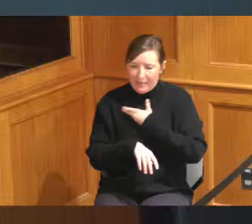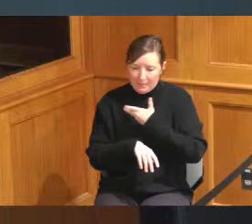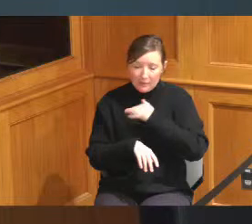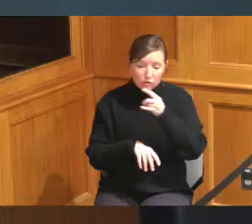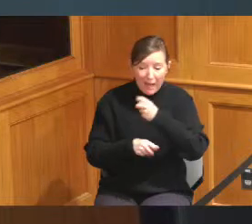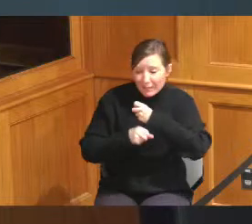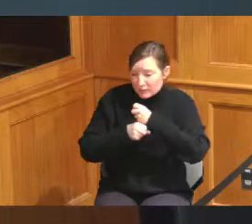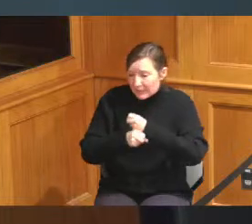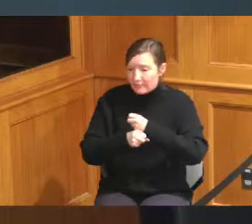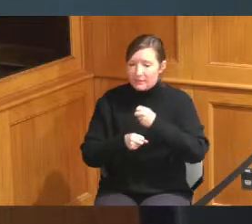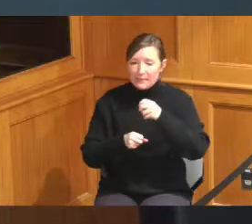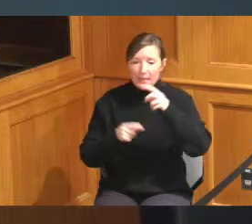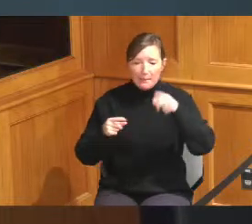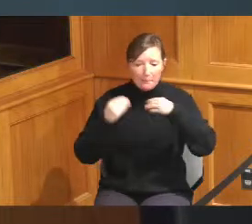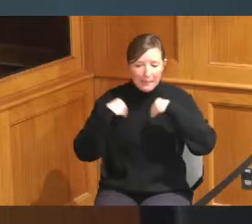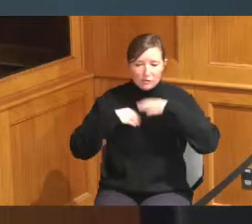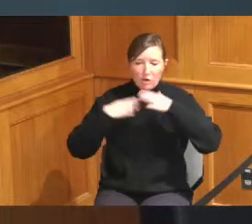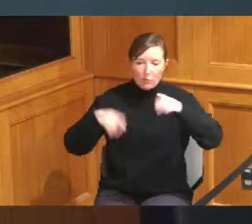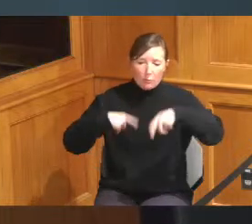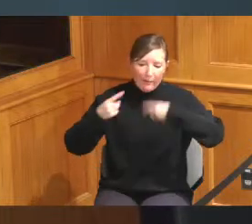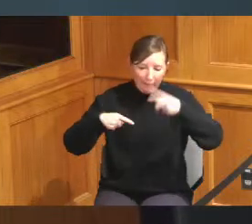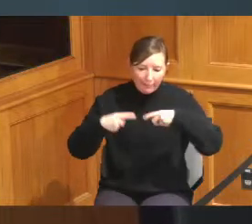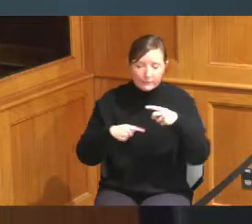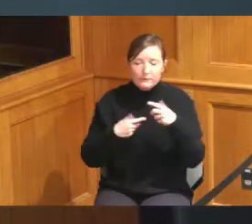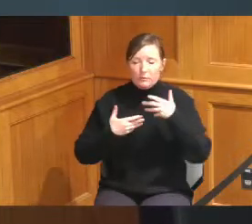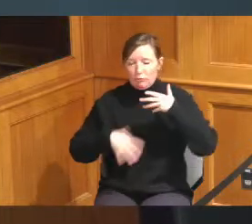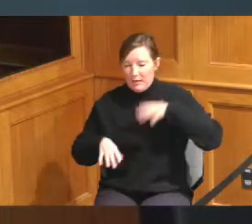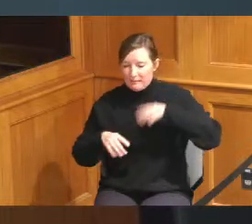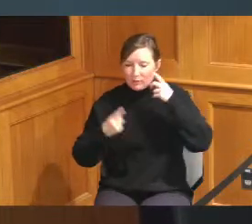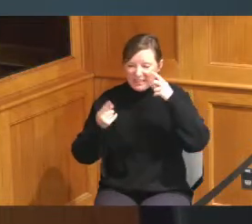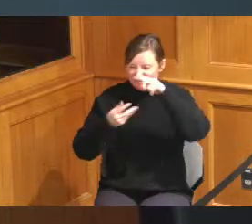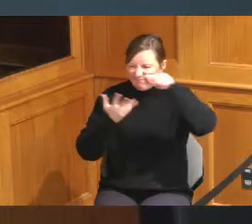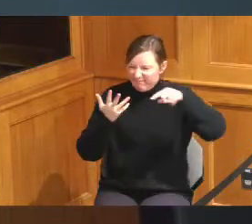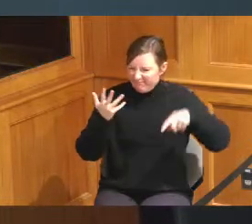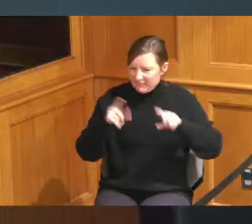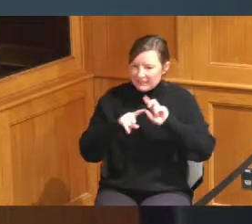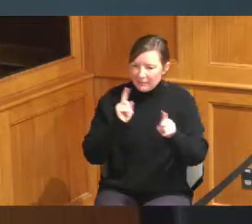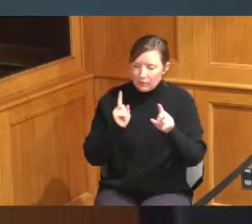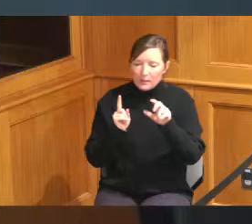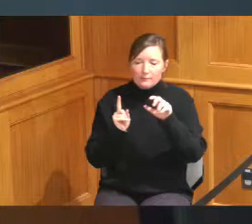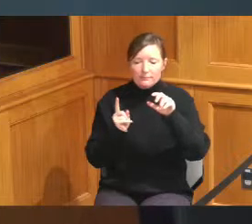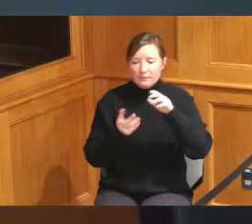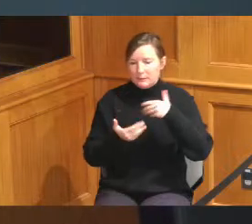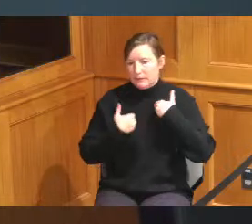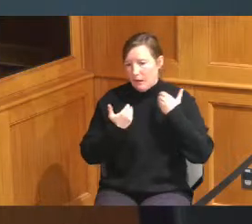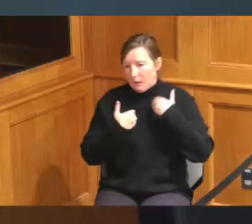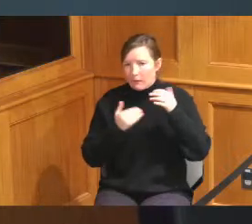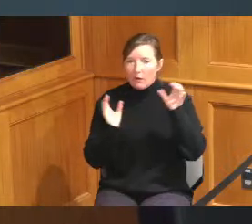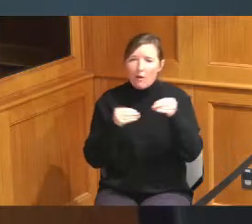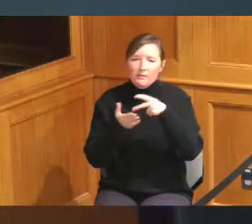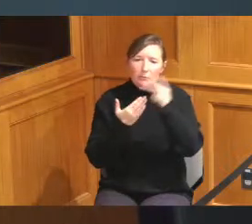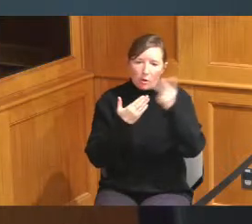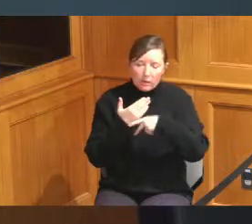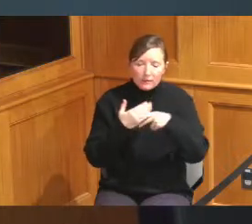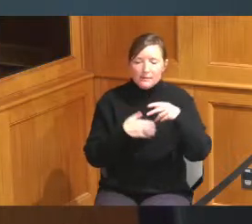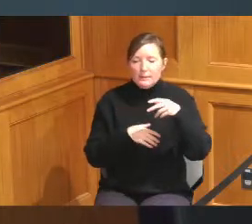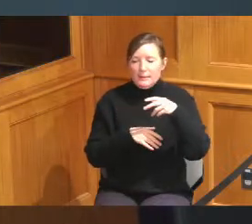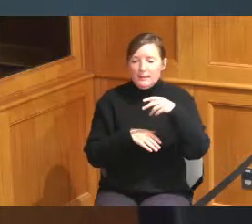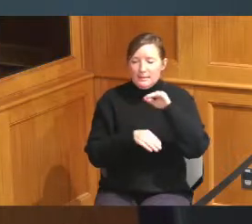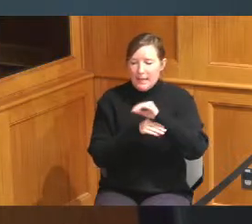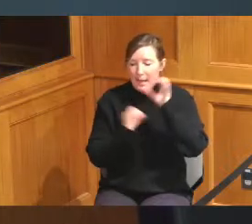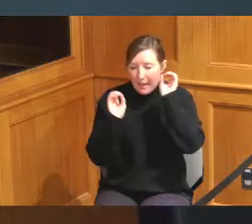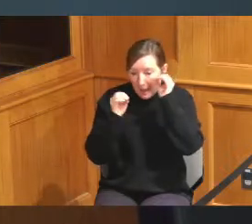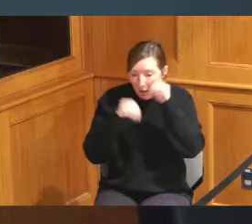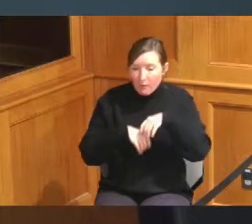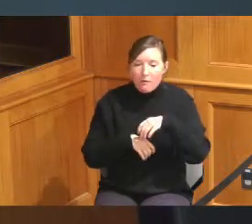for Success, AKA Academy, the Young Authors Program, Forest Park Night Out, Girl Scouts, Free